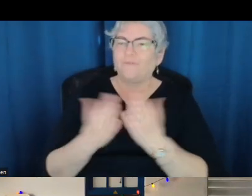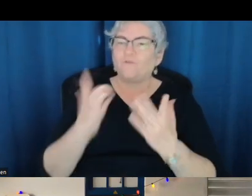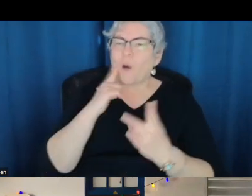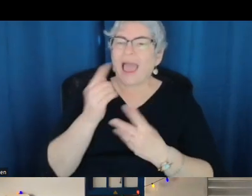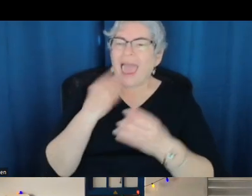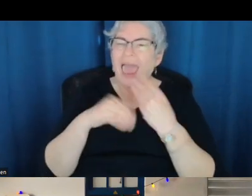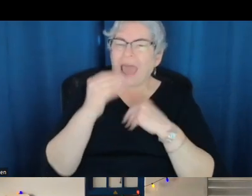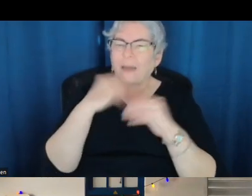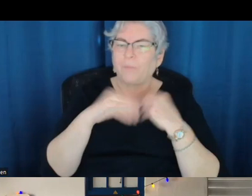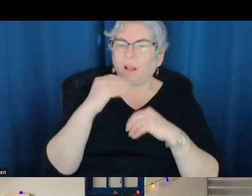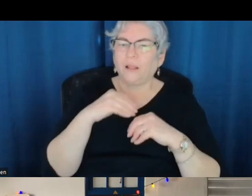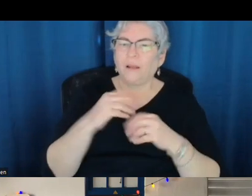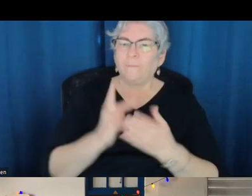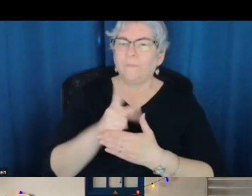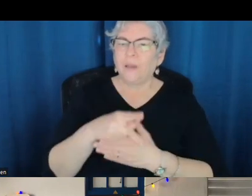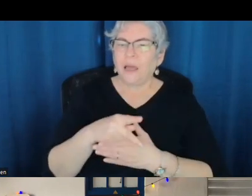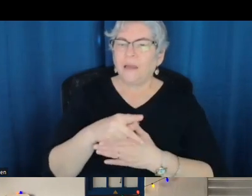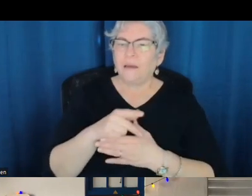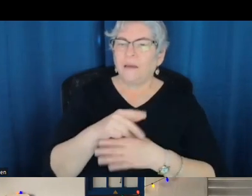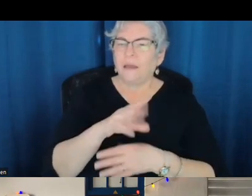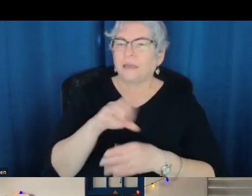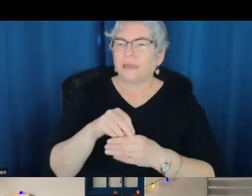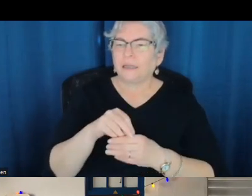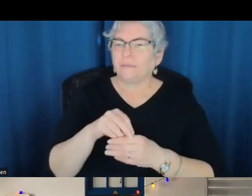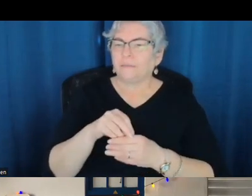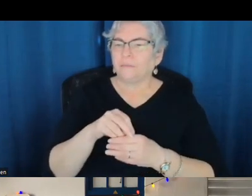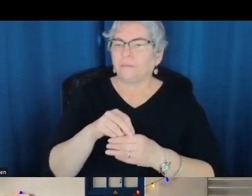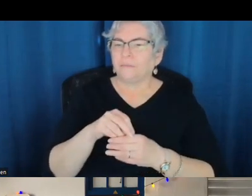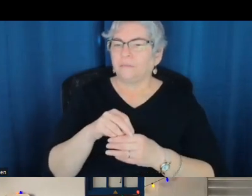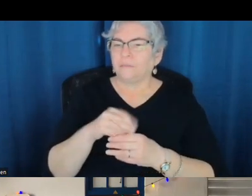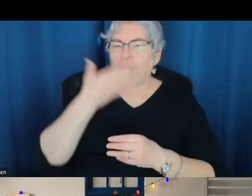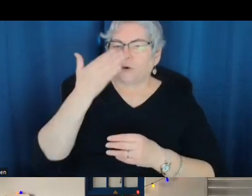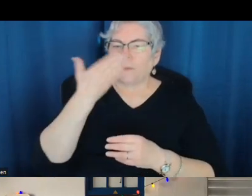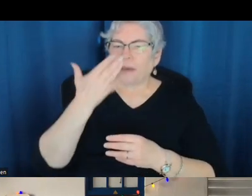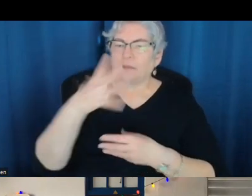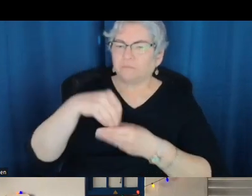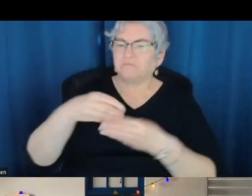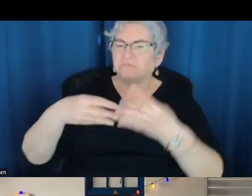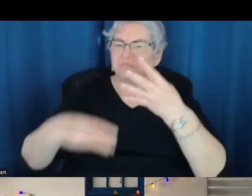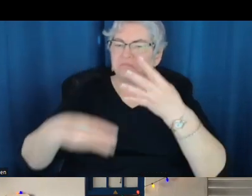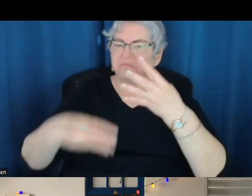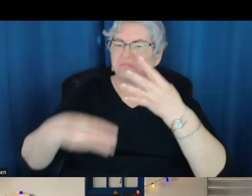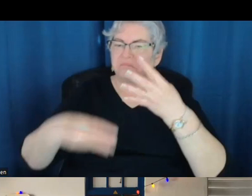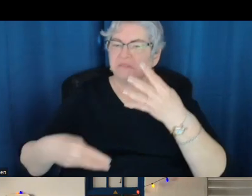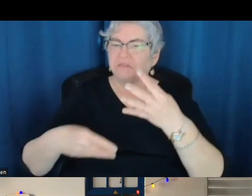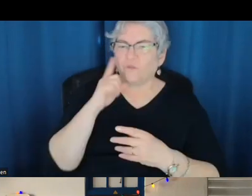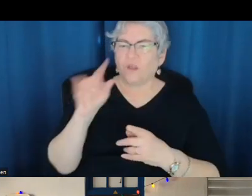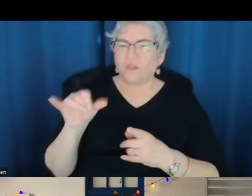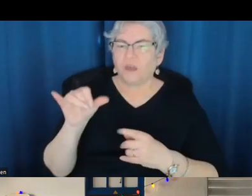does include more aromatic species as a potential list of subspecies for a meadow.